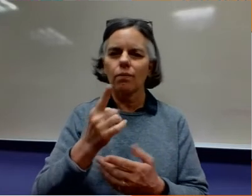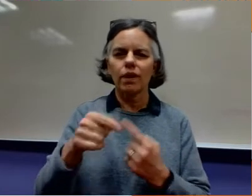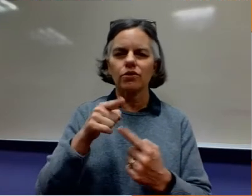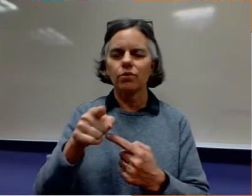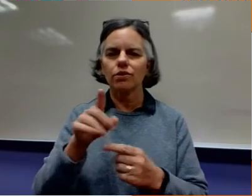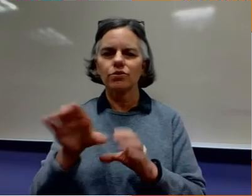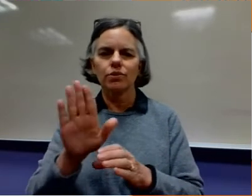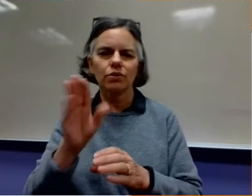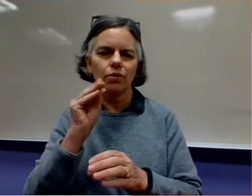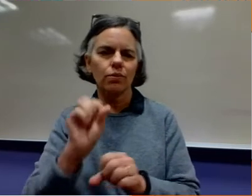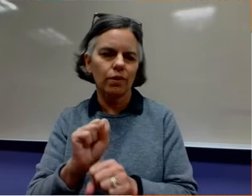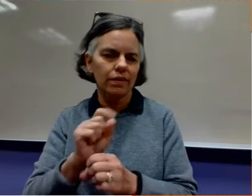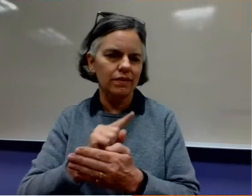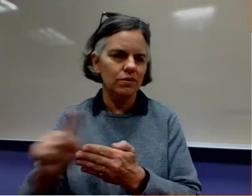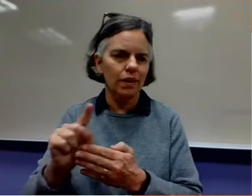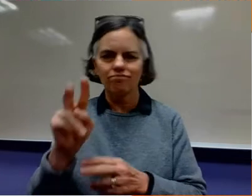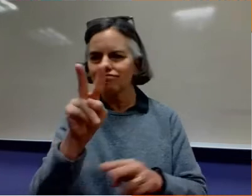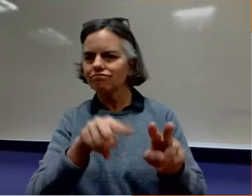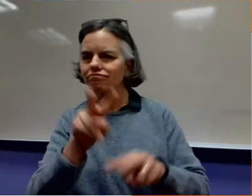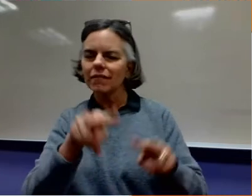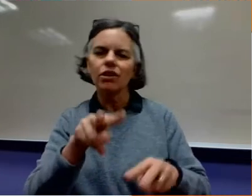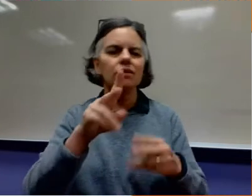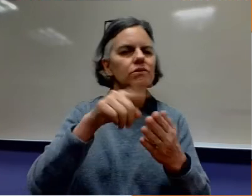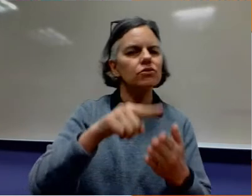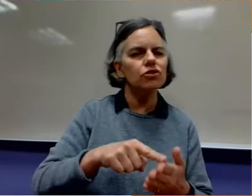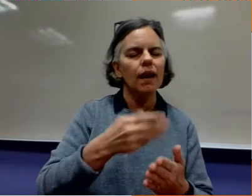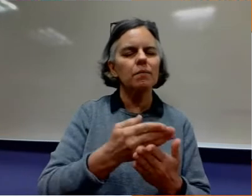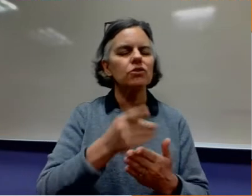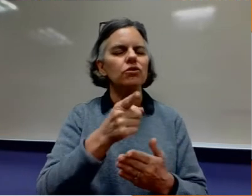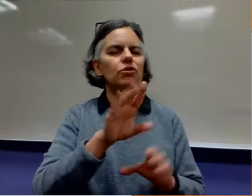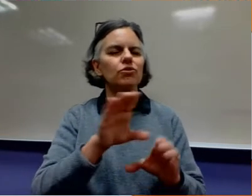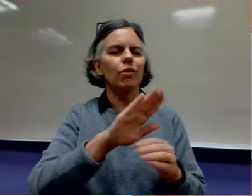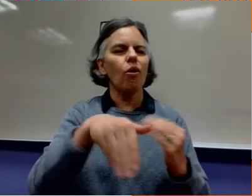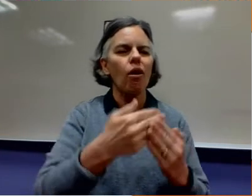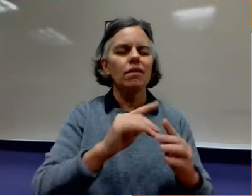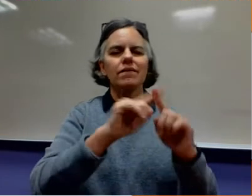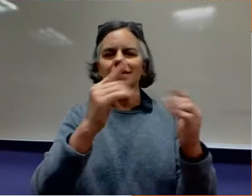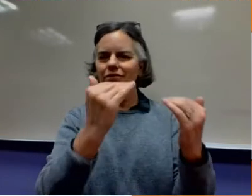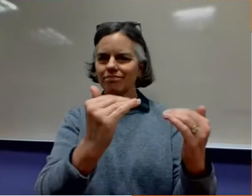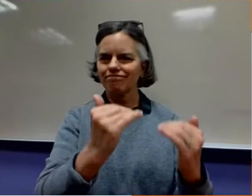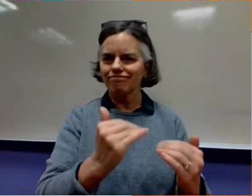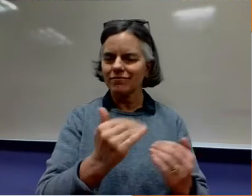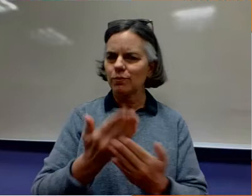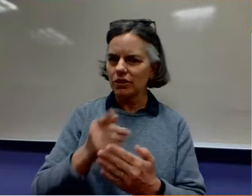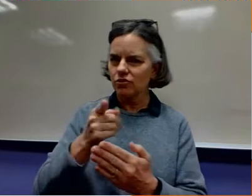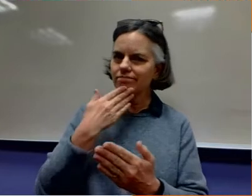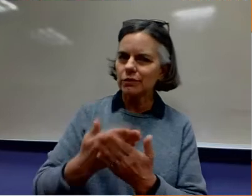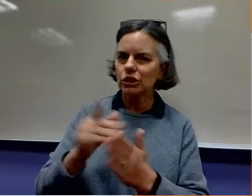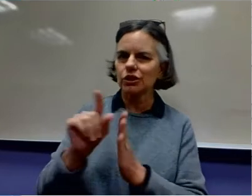assignments for the week, make sure to take a look at this and just quick check and make sure you're doing all of the different steps to make sure you get good